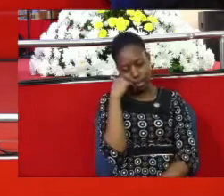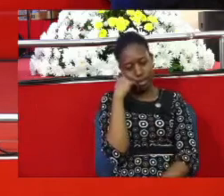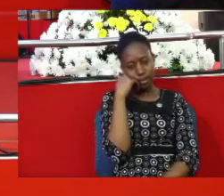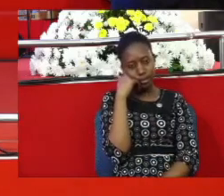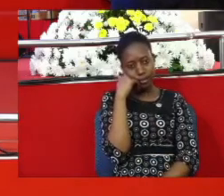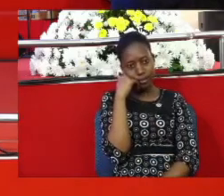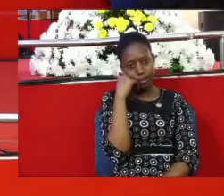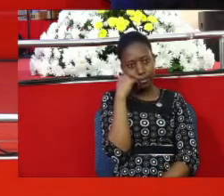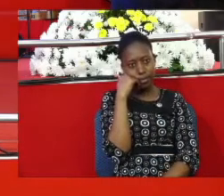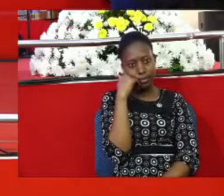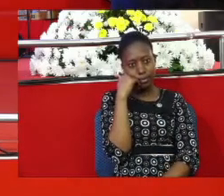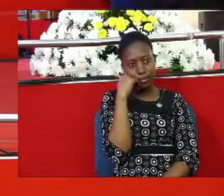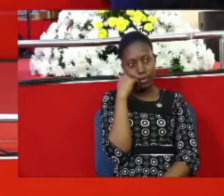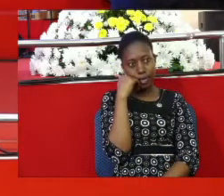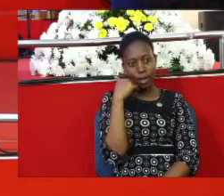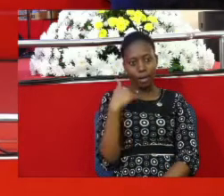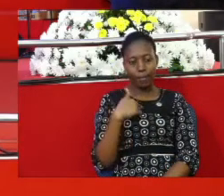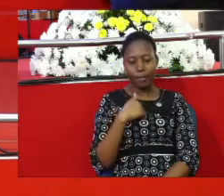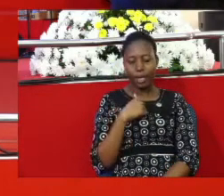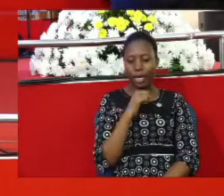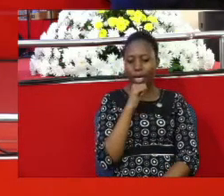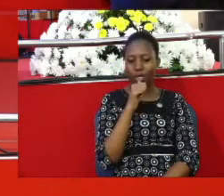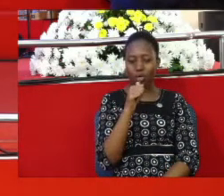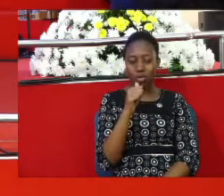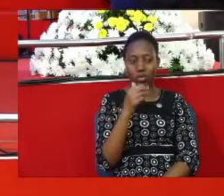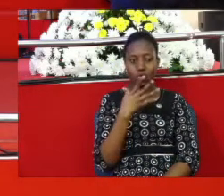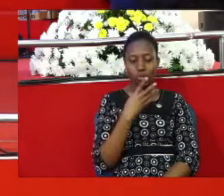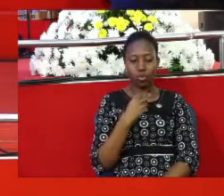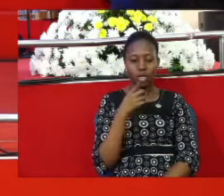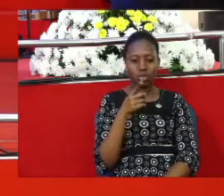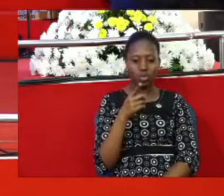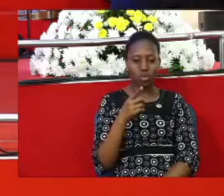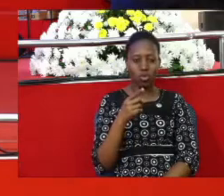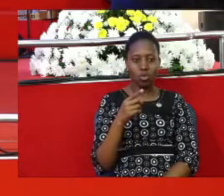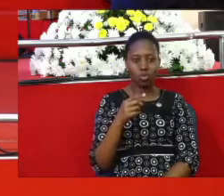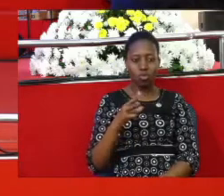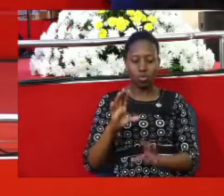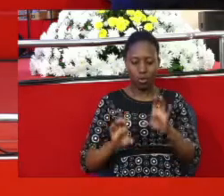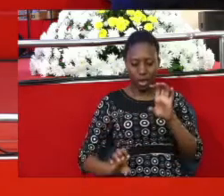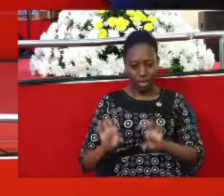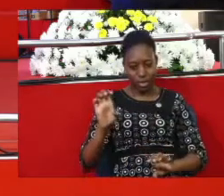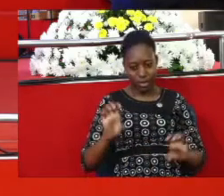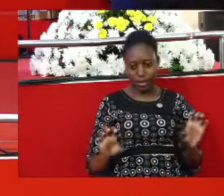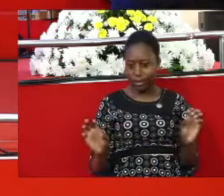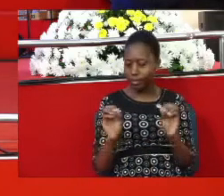I don't want you to do exercises here, gymnastic. Tumbo, sijui mugongo, sijui wapi. Apana.